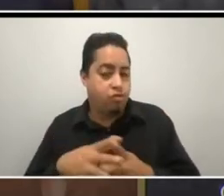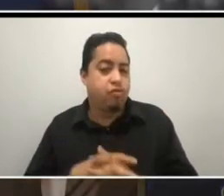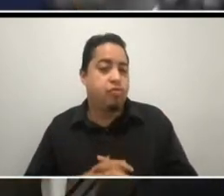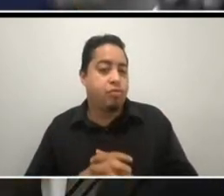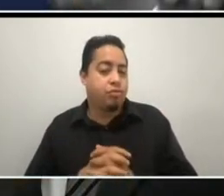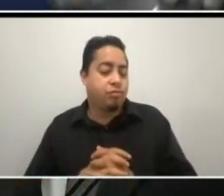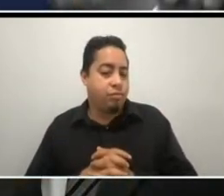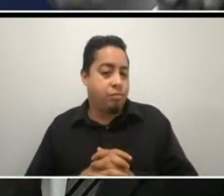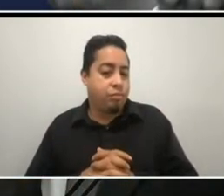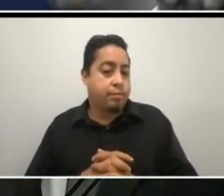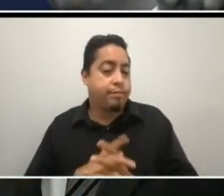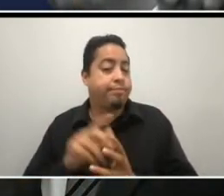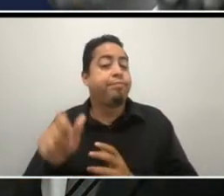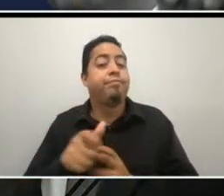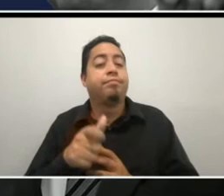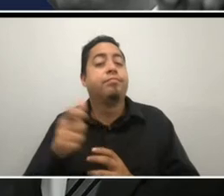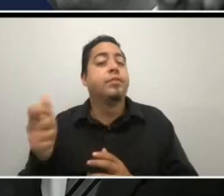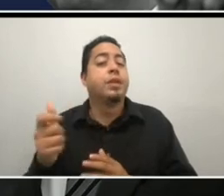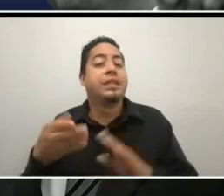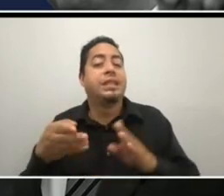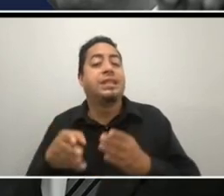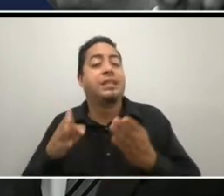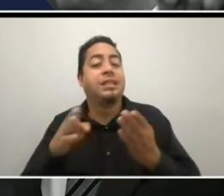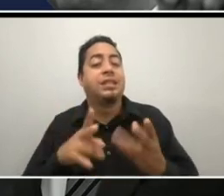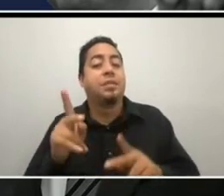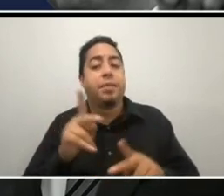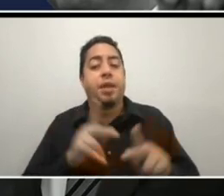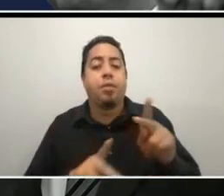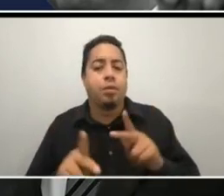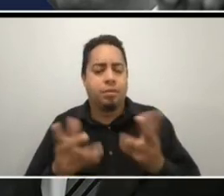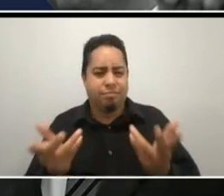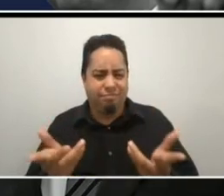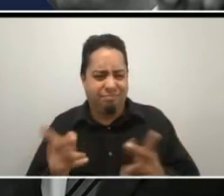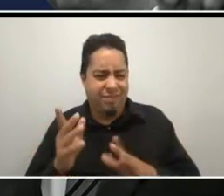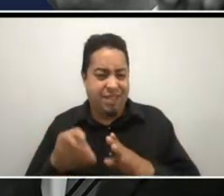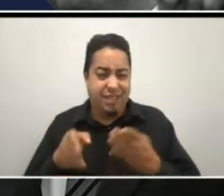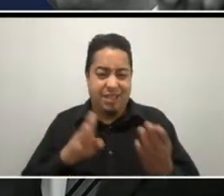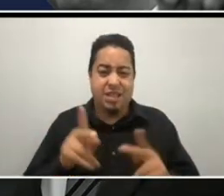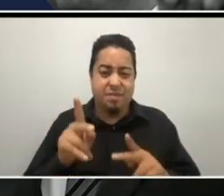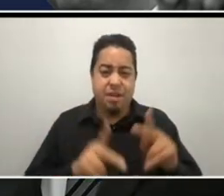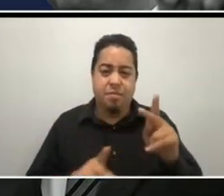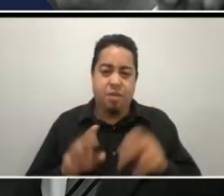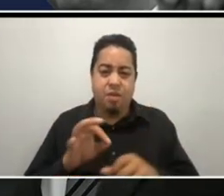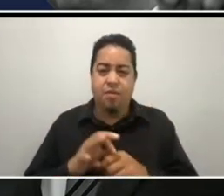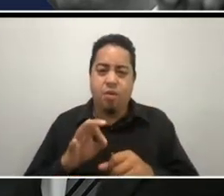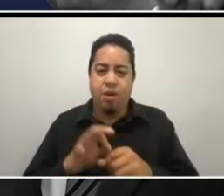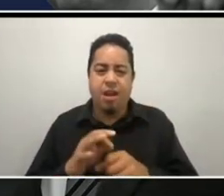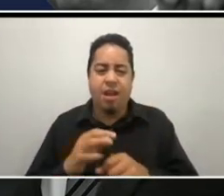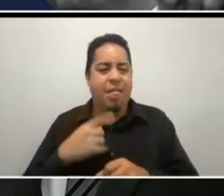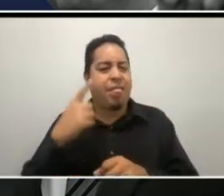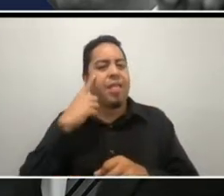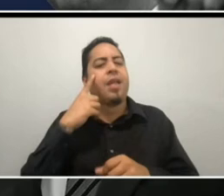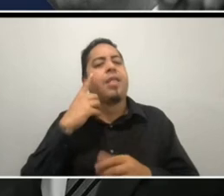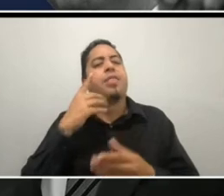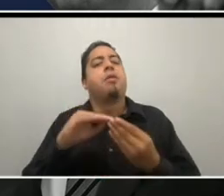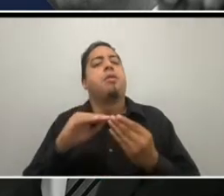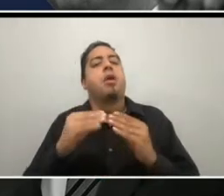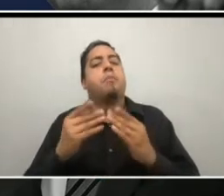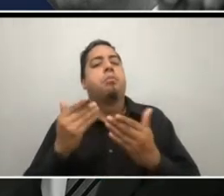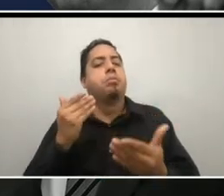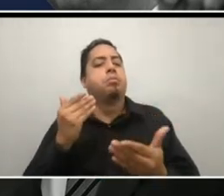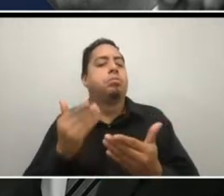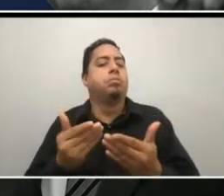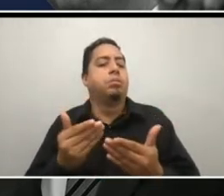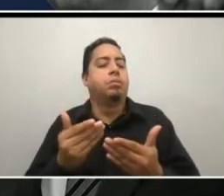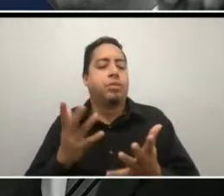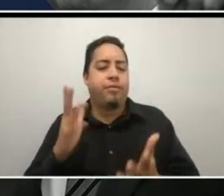The other thing, dead people, so dead people voted, and I think the number is in the close